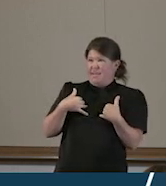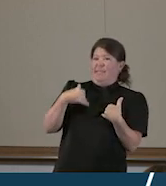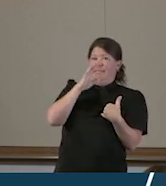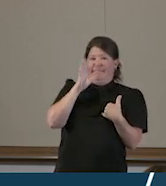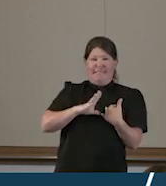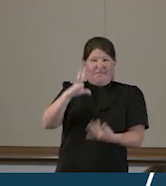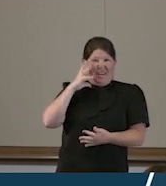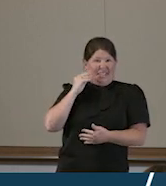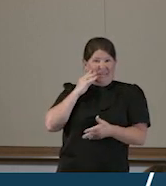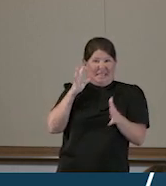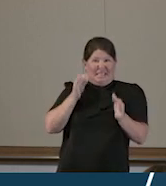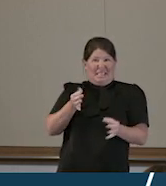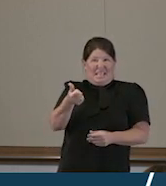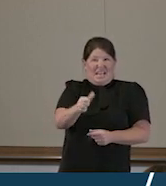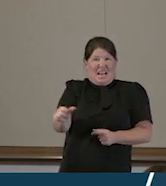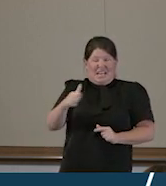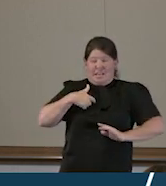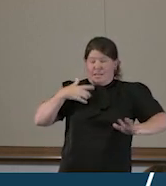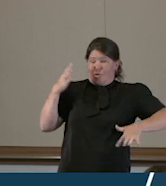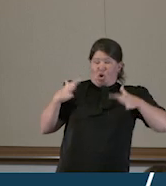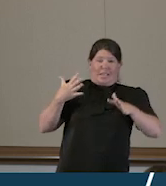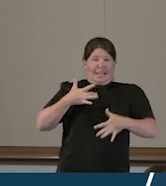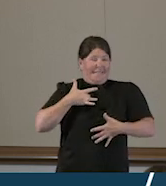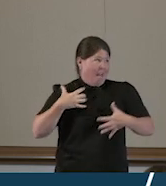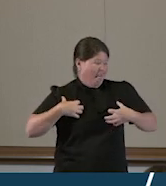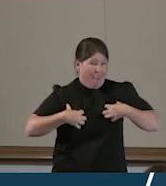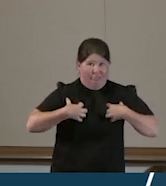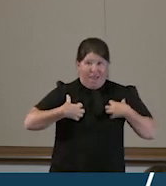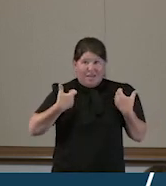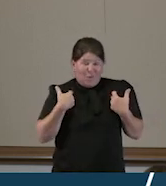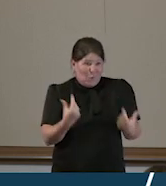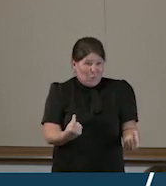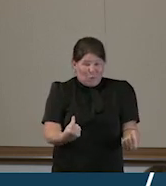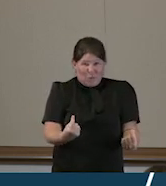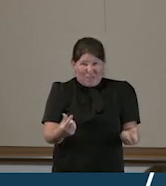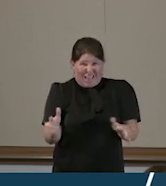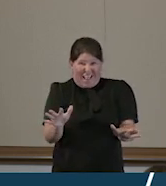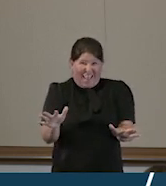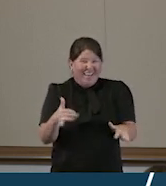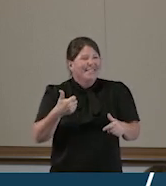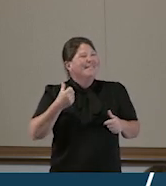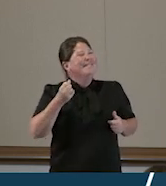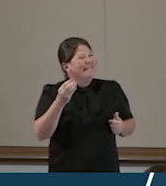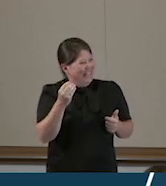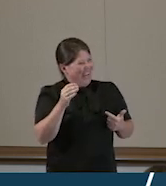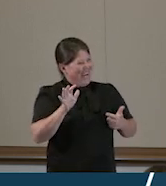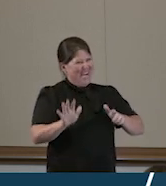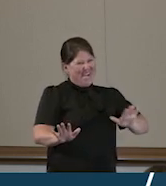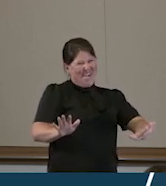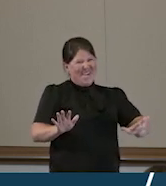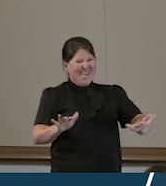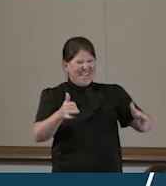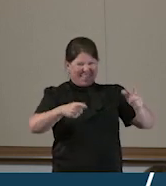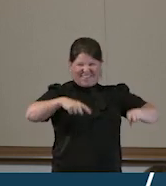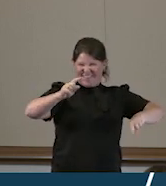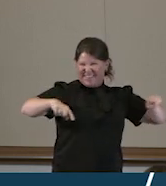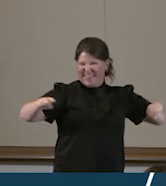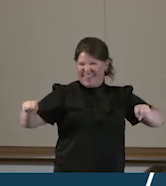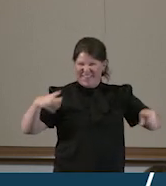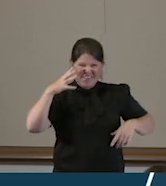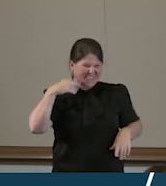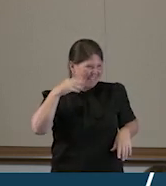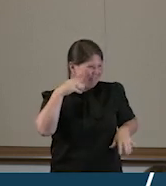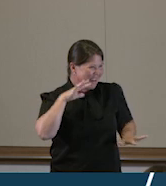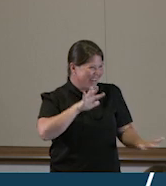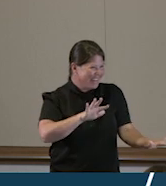is crazy and weird and I don't know what to do. So, that's sort of